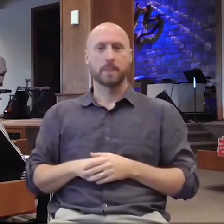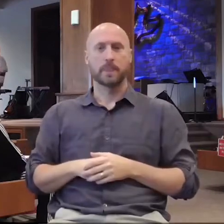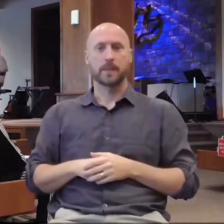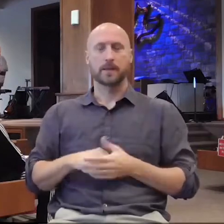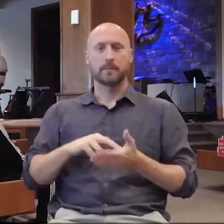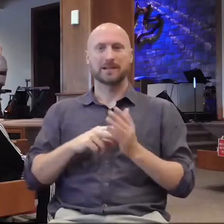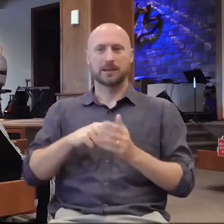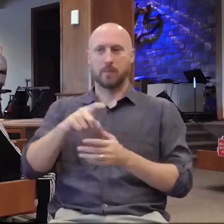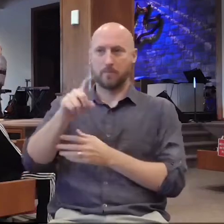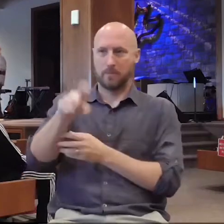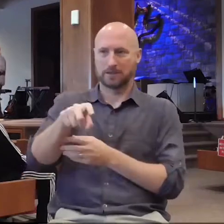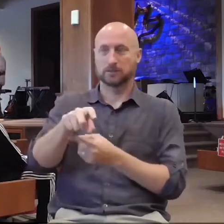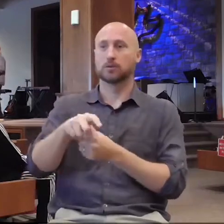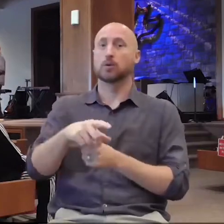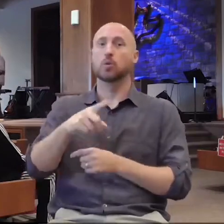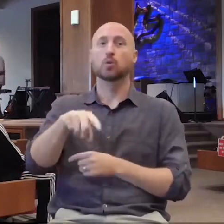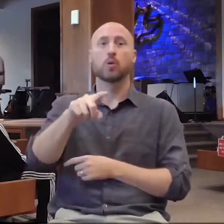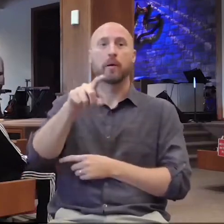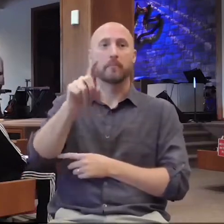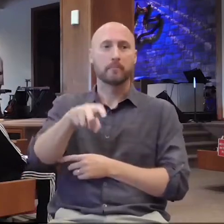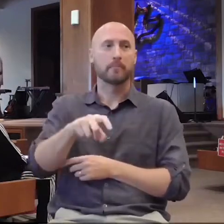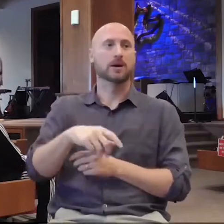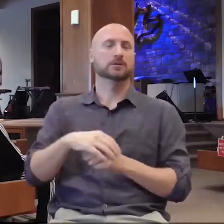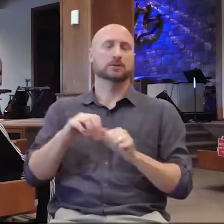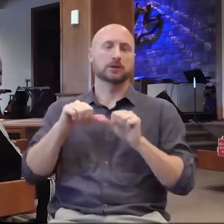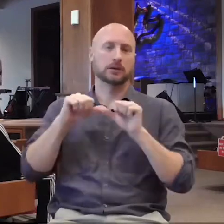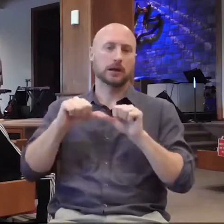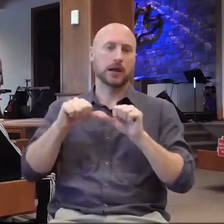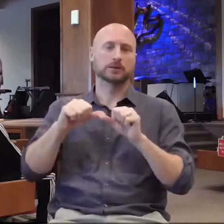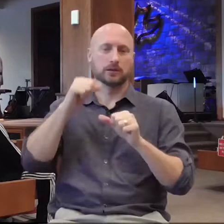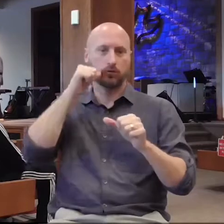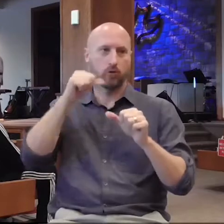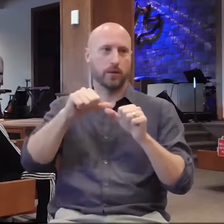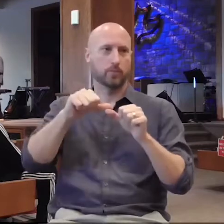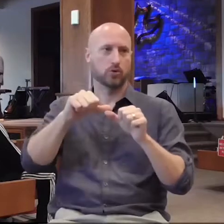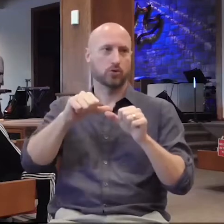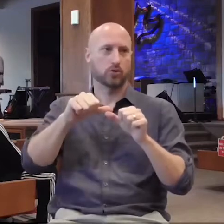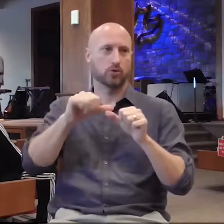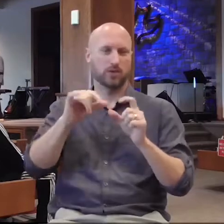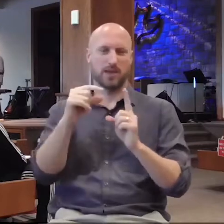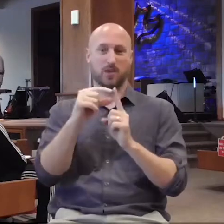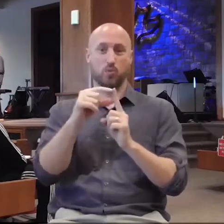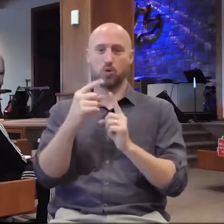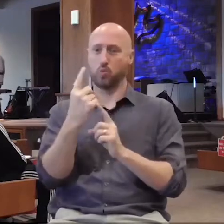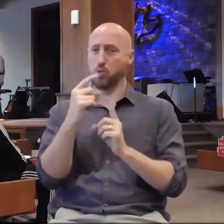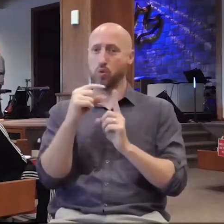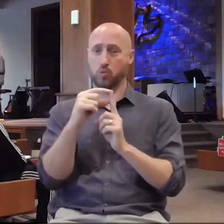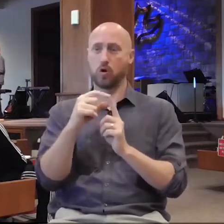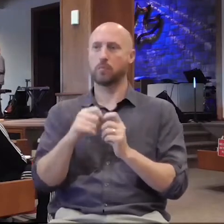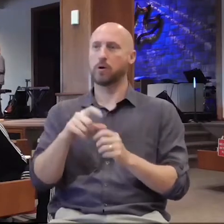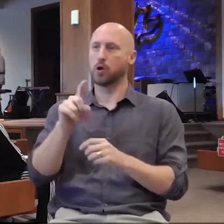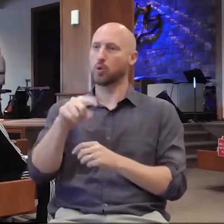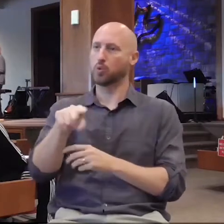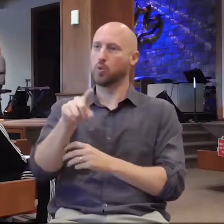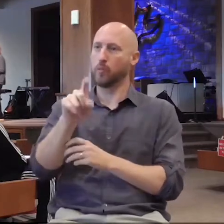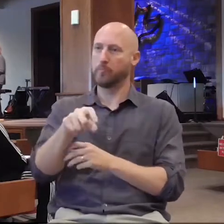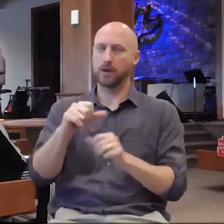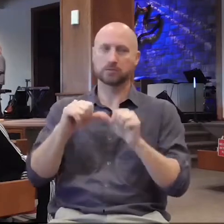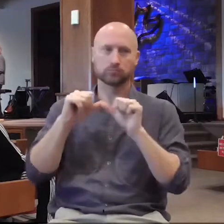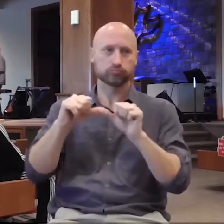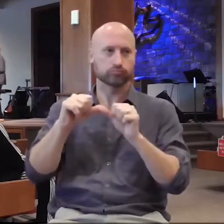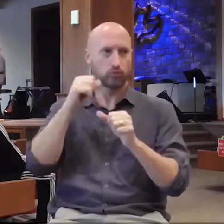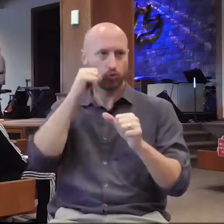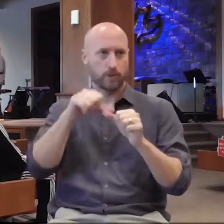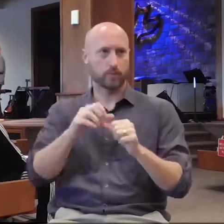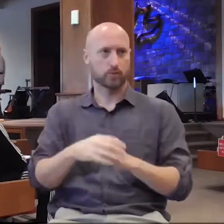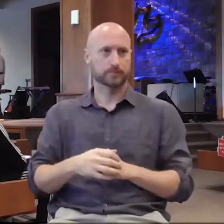of life. You must constantly remember. That's what he's saying. As anybody